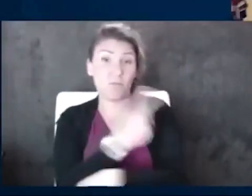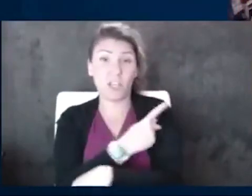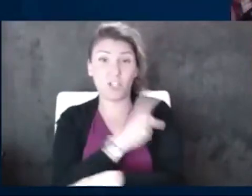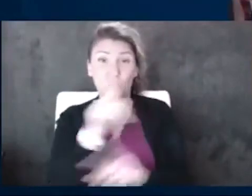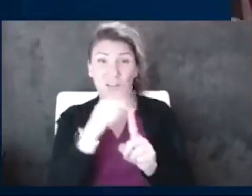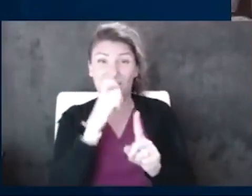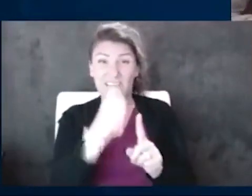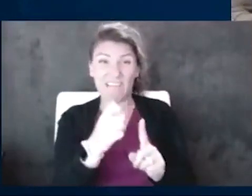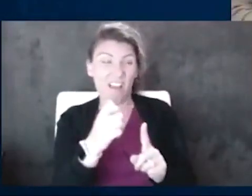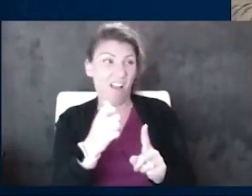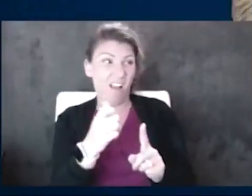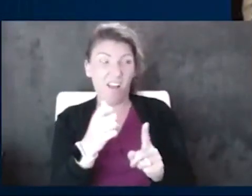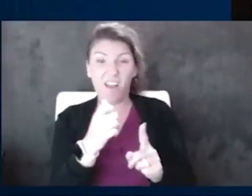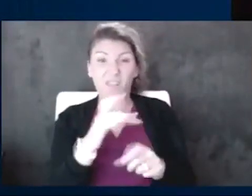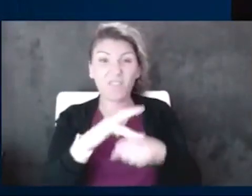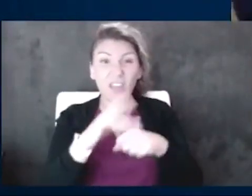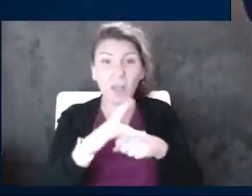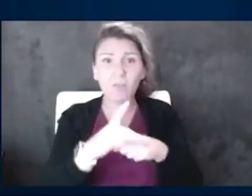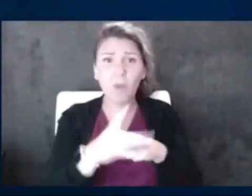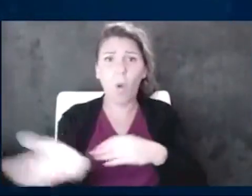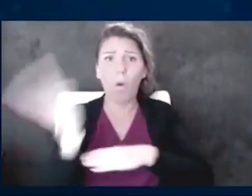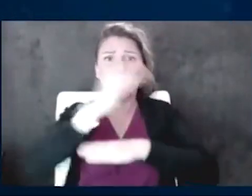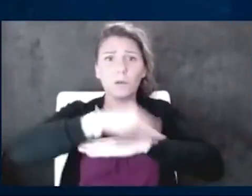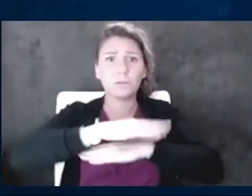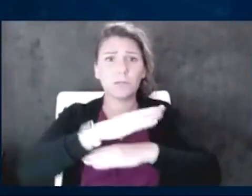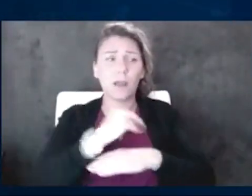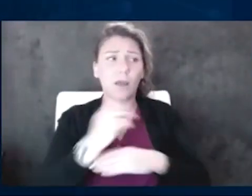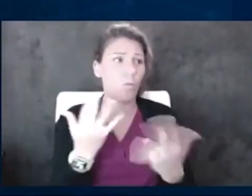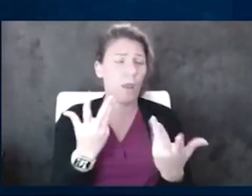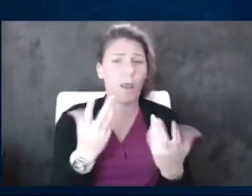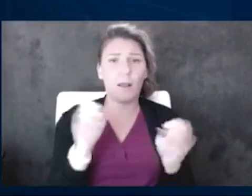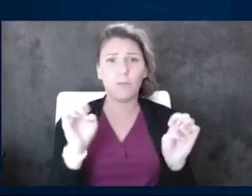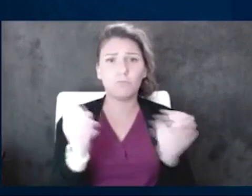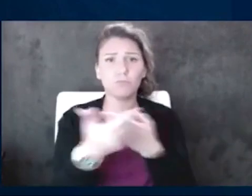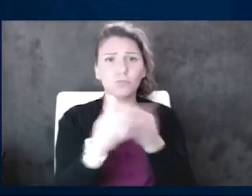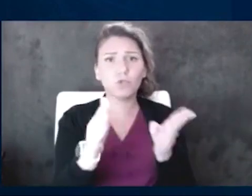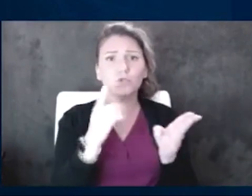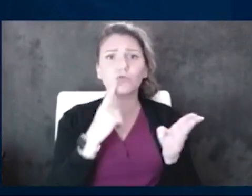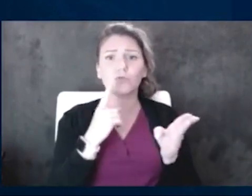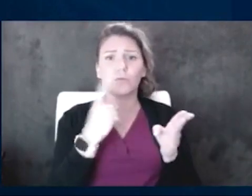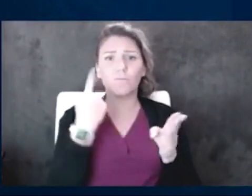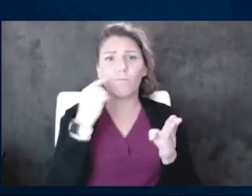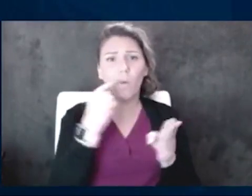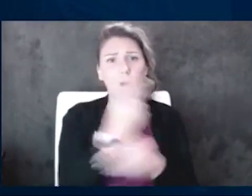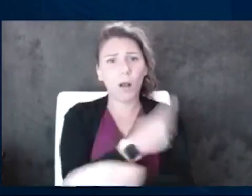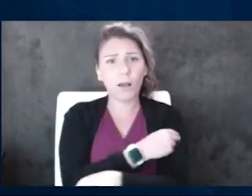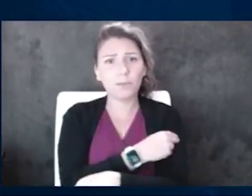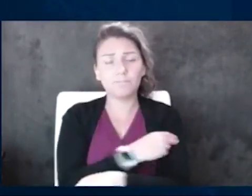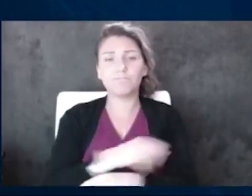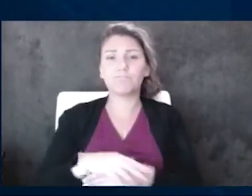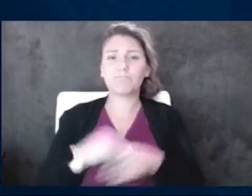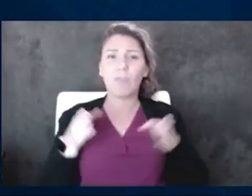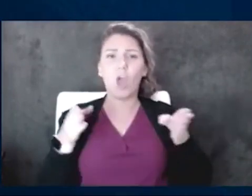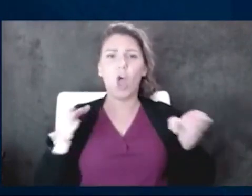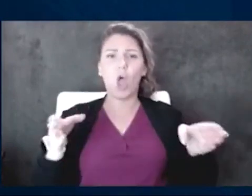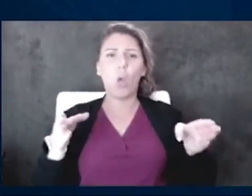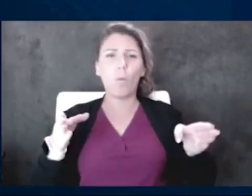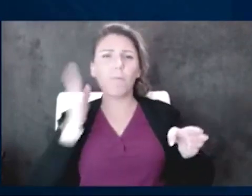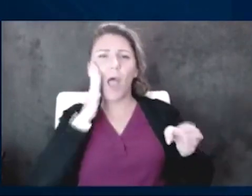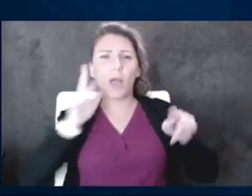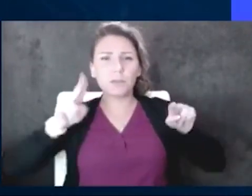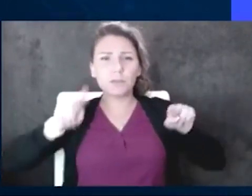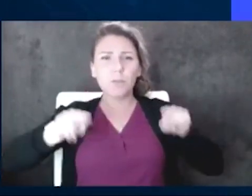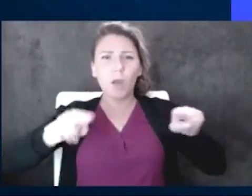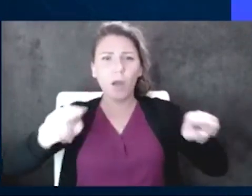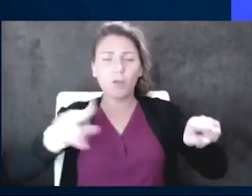in the hospital, in the ED to be hospitalized. The hallway hallway beds are a real thing in all the hospital EDs across the